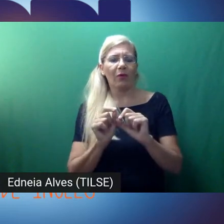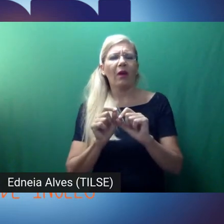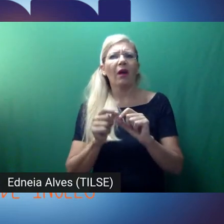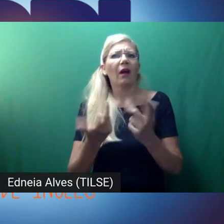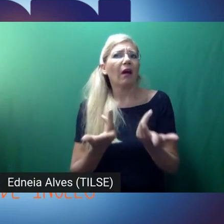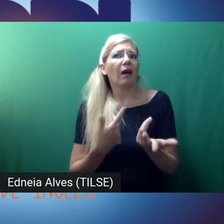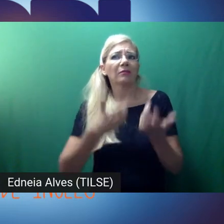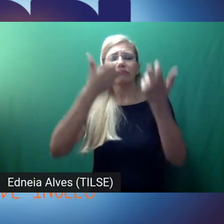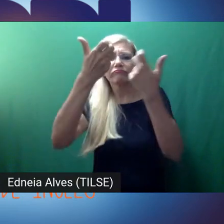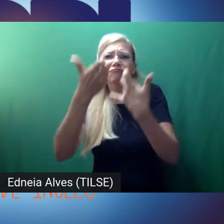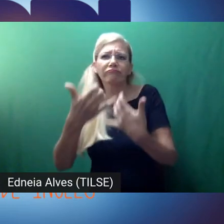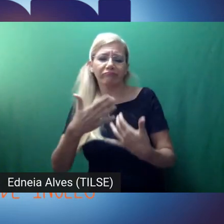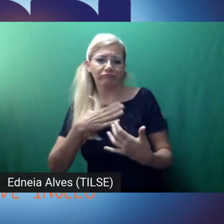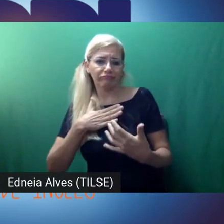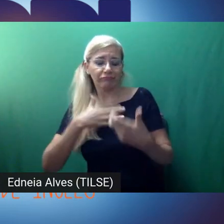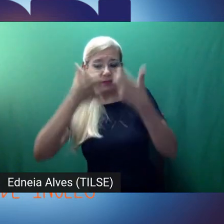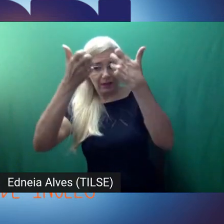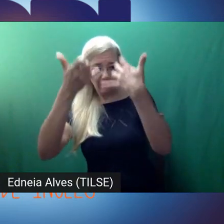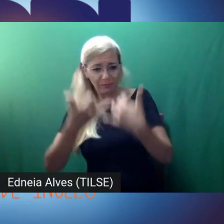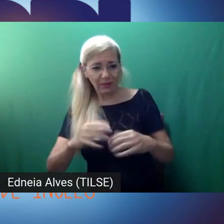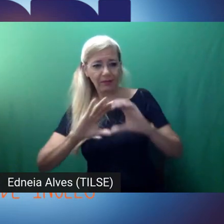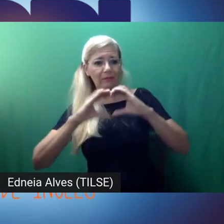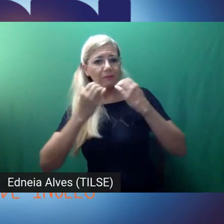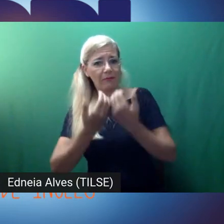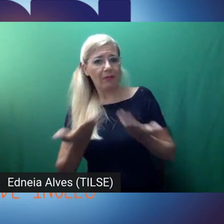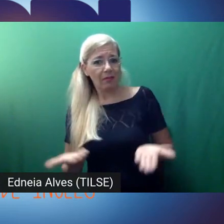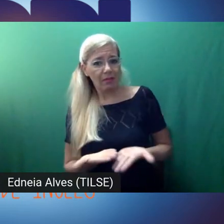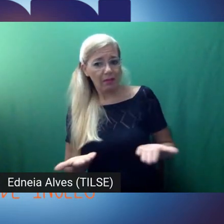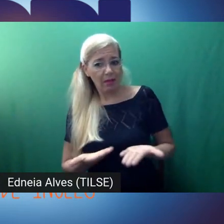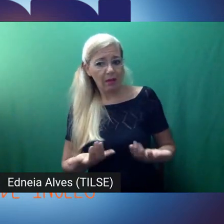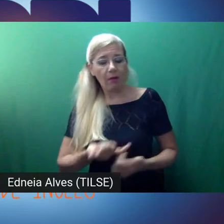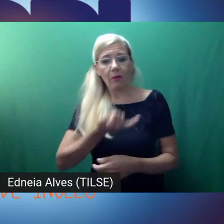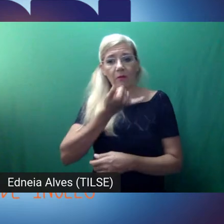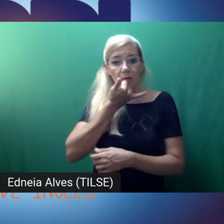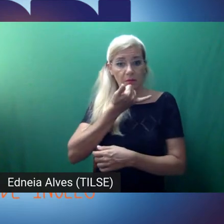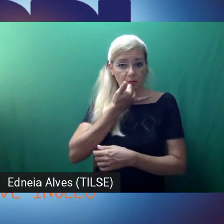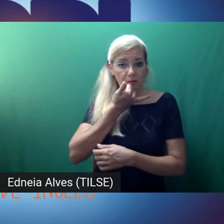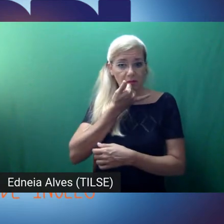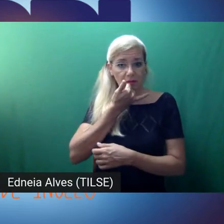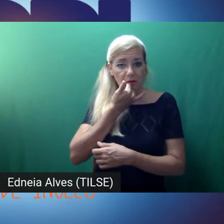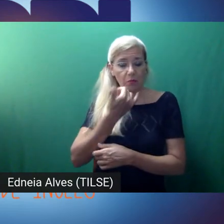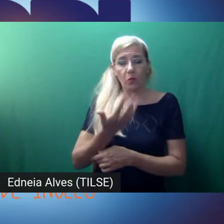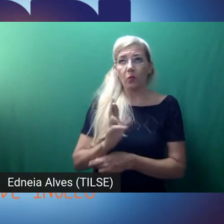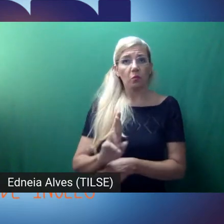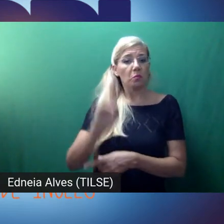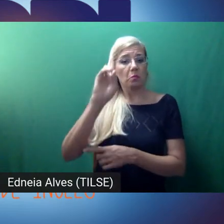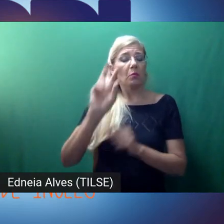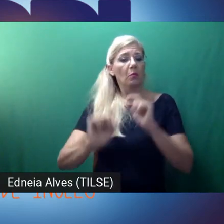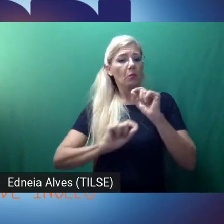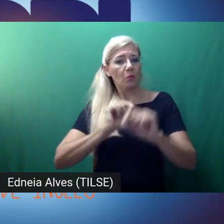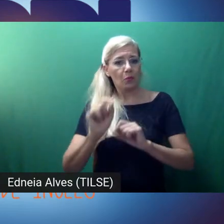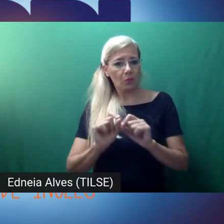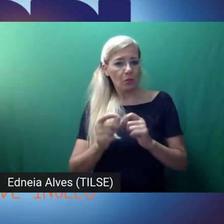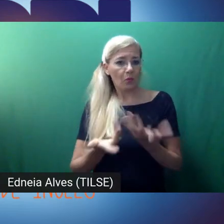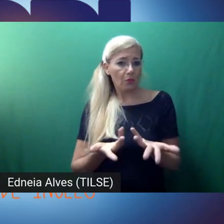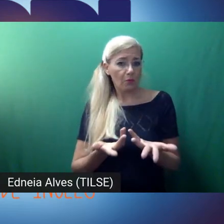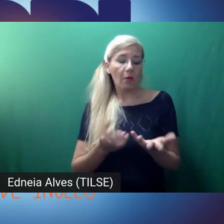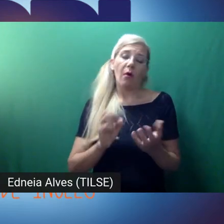representation at conferences, for example, or in the books that you